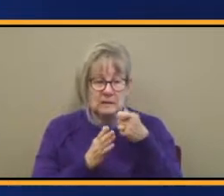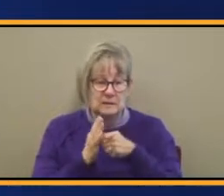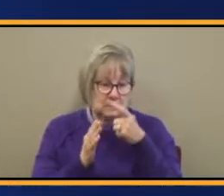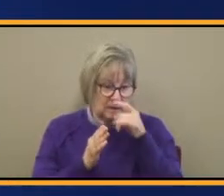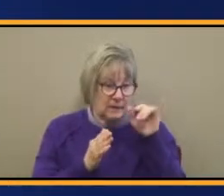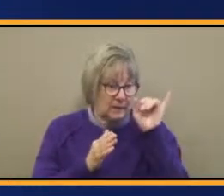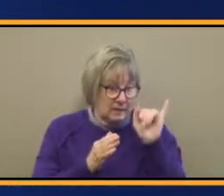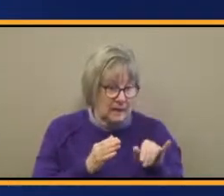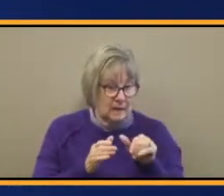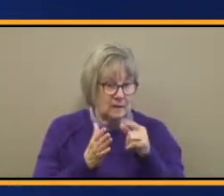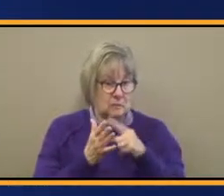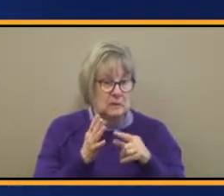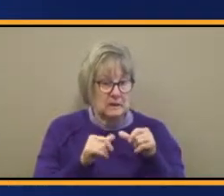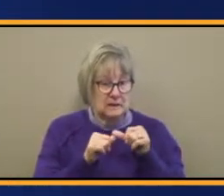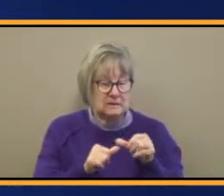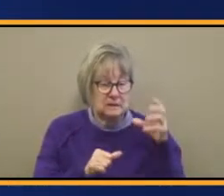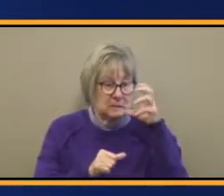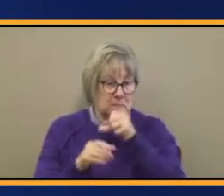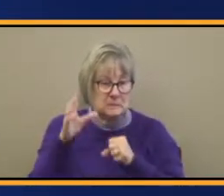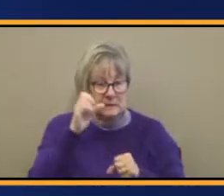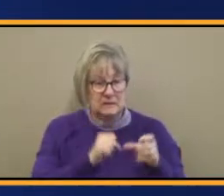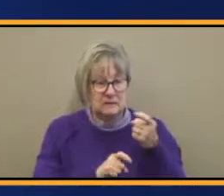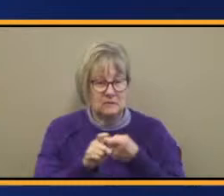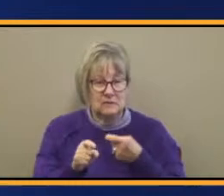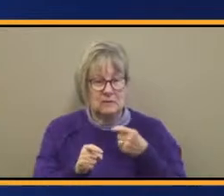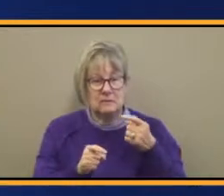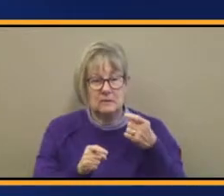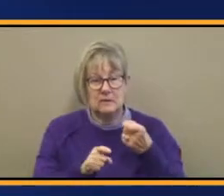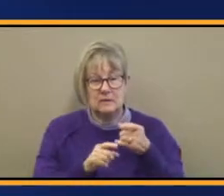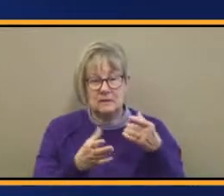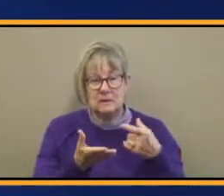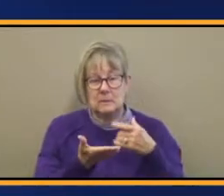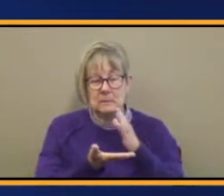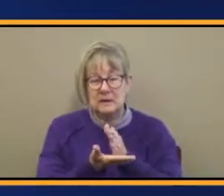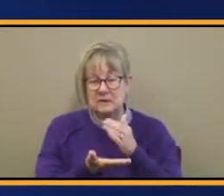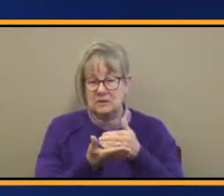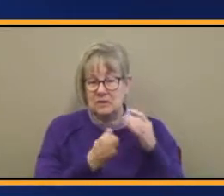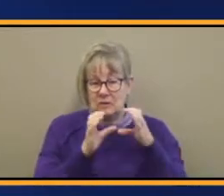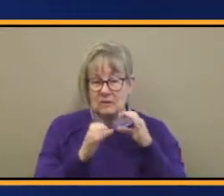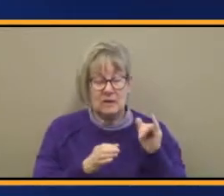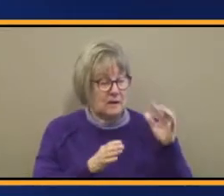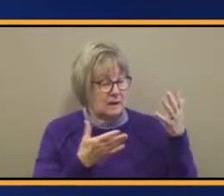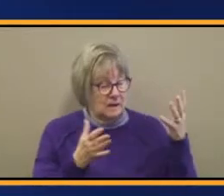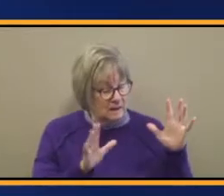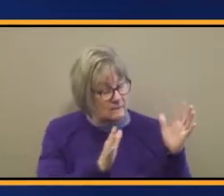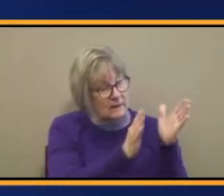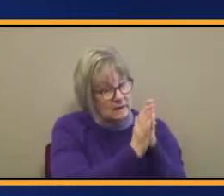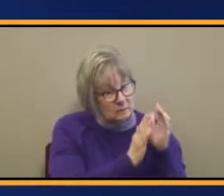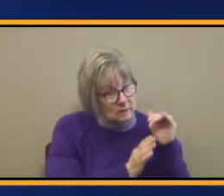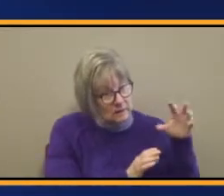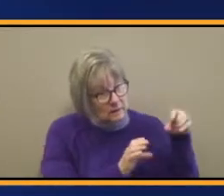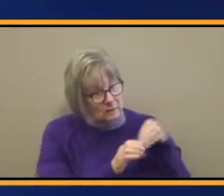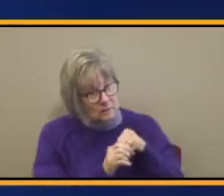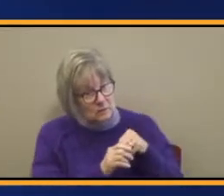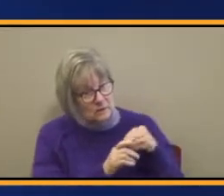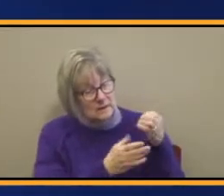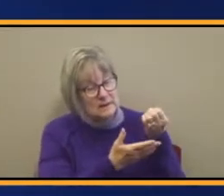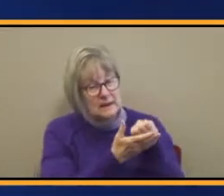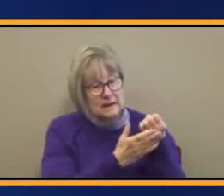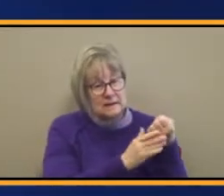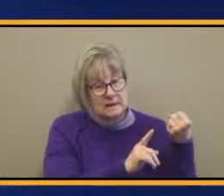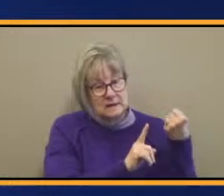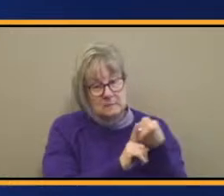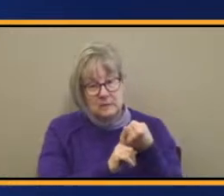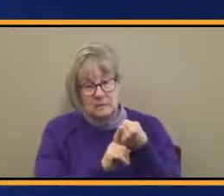is what's continuously missing from the budget conversation. I have asked that we include the economic impact, the potential